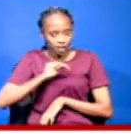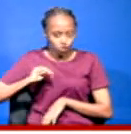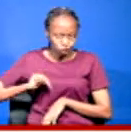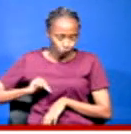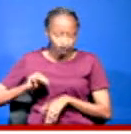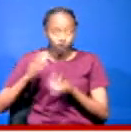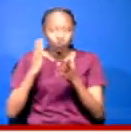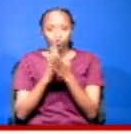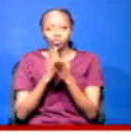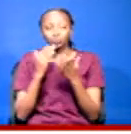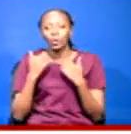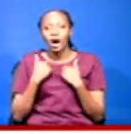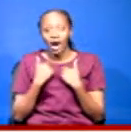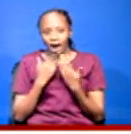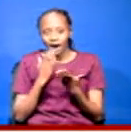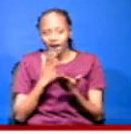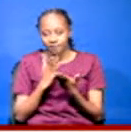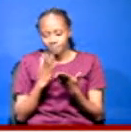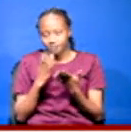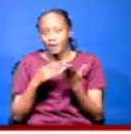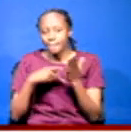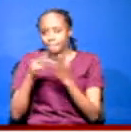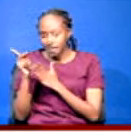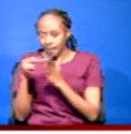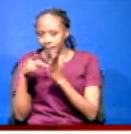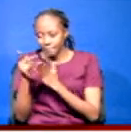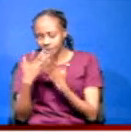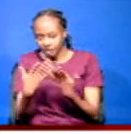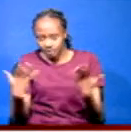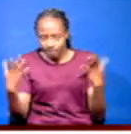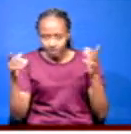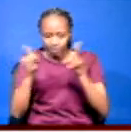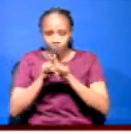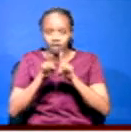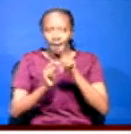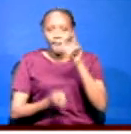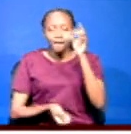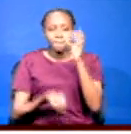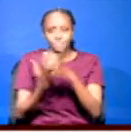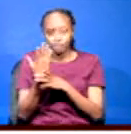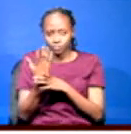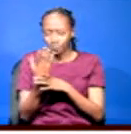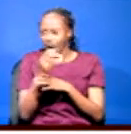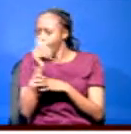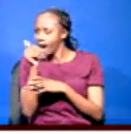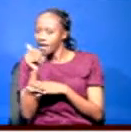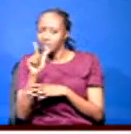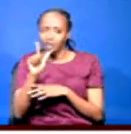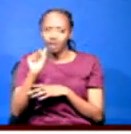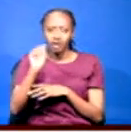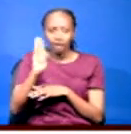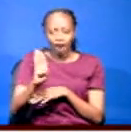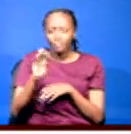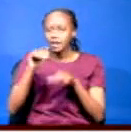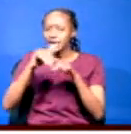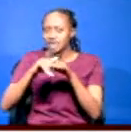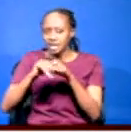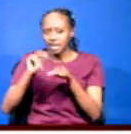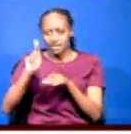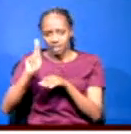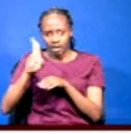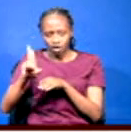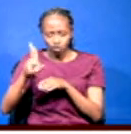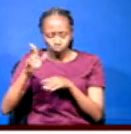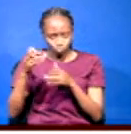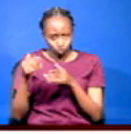Because, sir, we are buying equipment. We bought, today you launched the cath lab in KU, another equipment. We